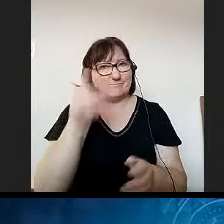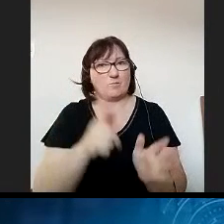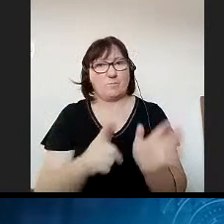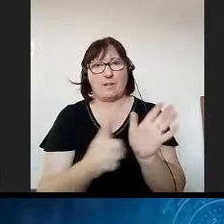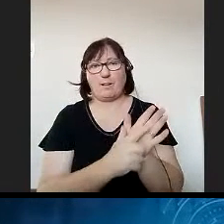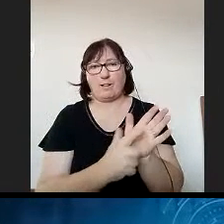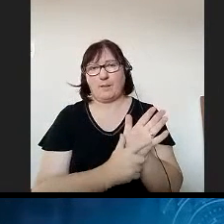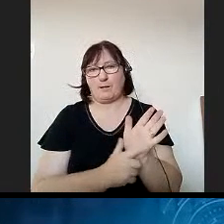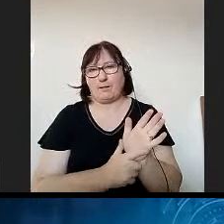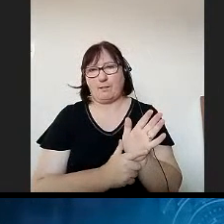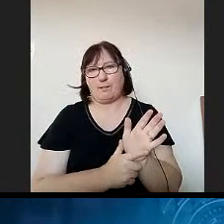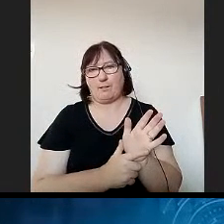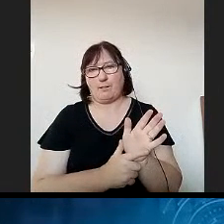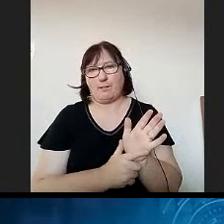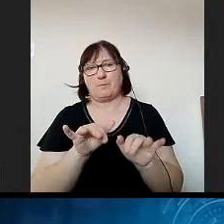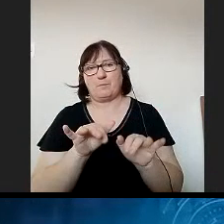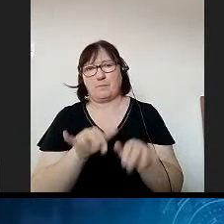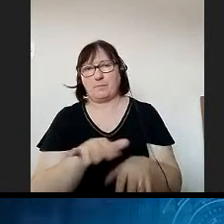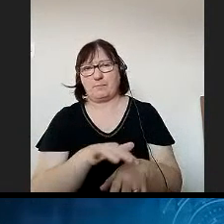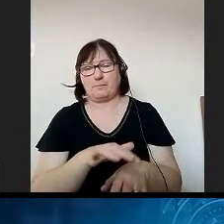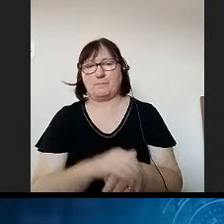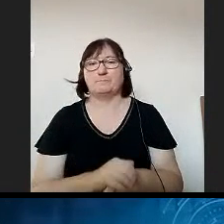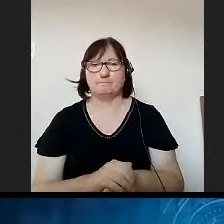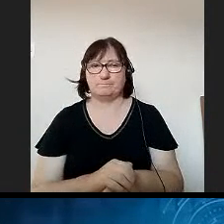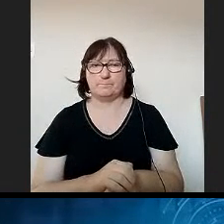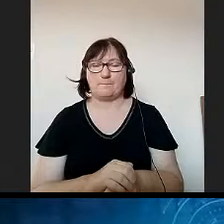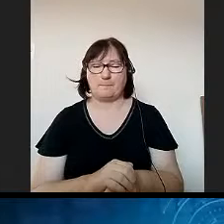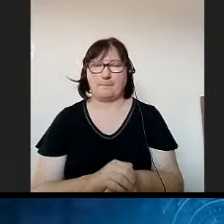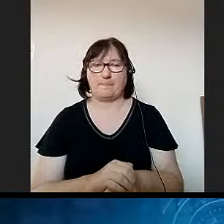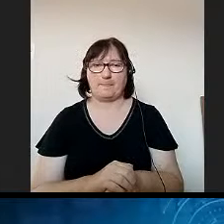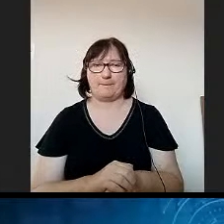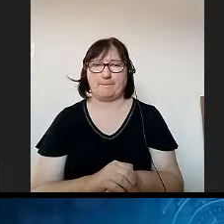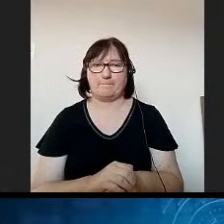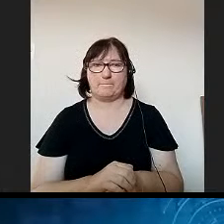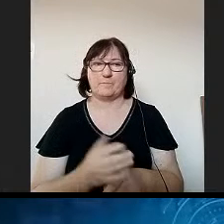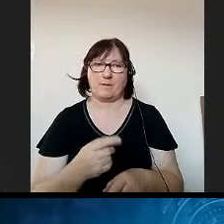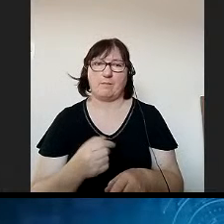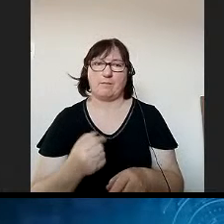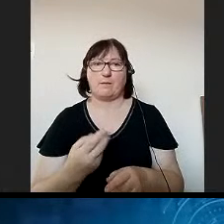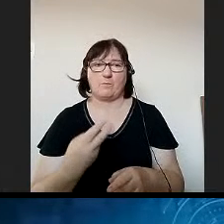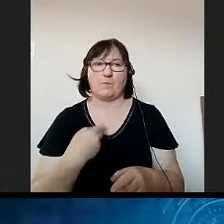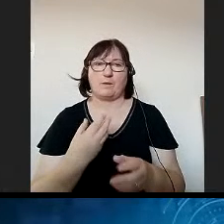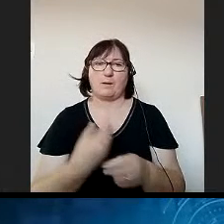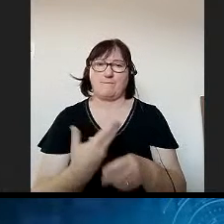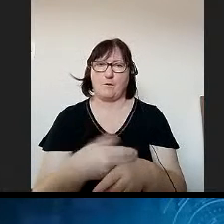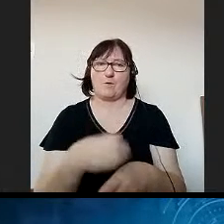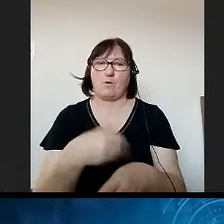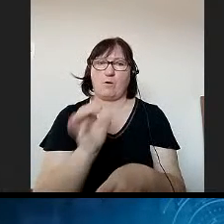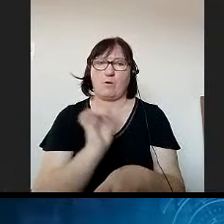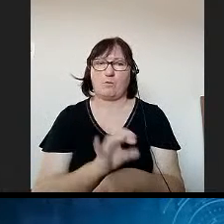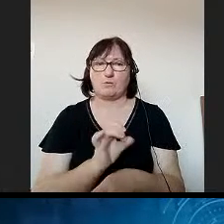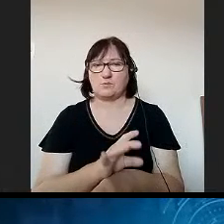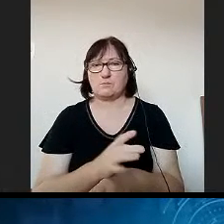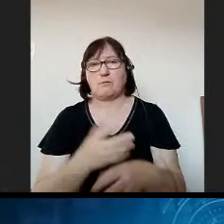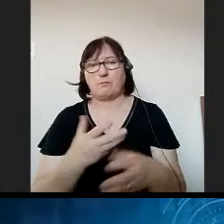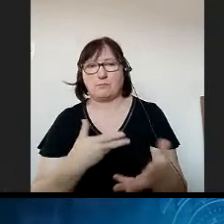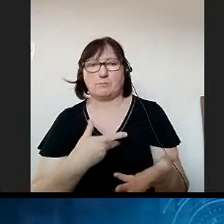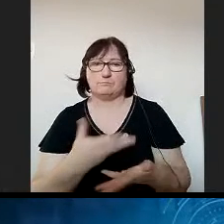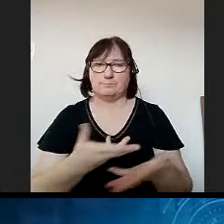email the trader back with a final answer on the retrospective part of the question. Thank you.